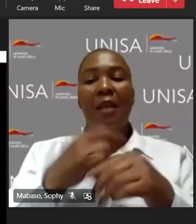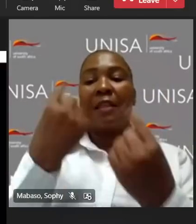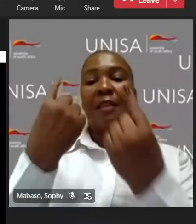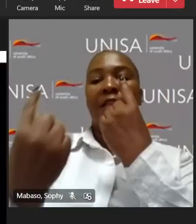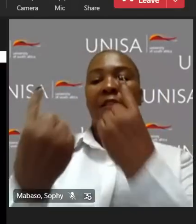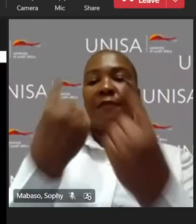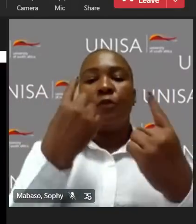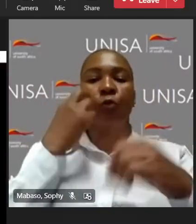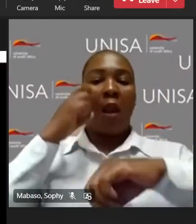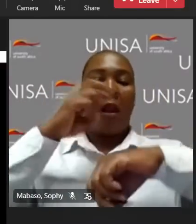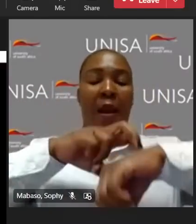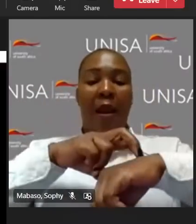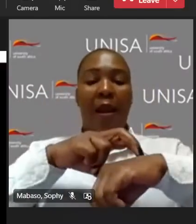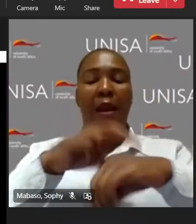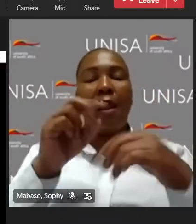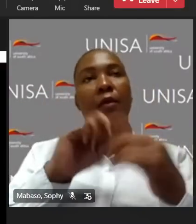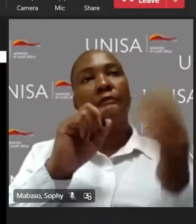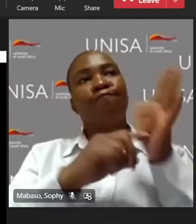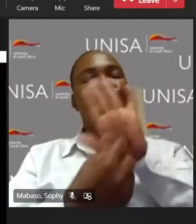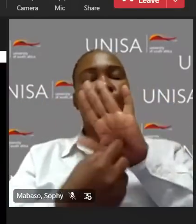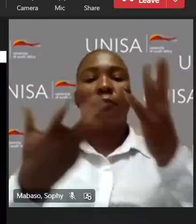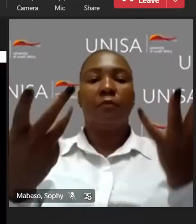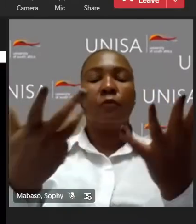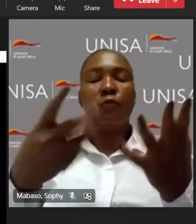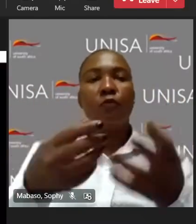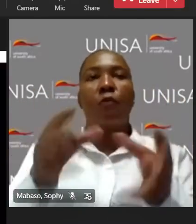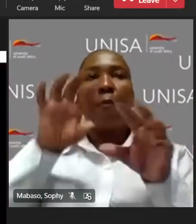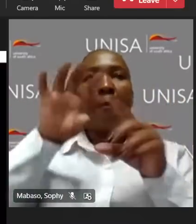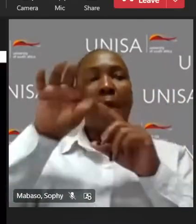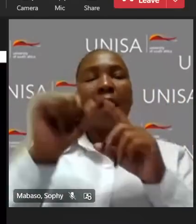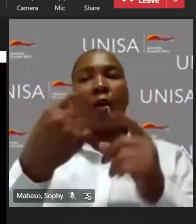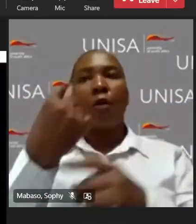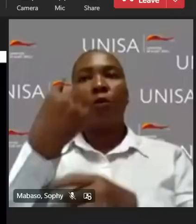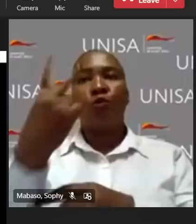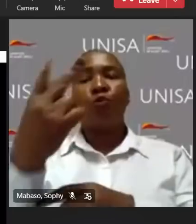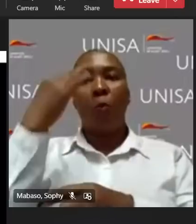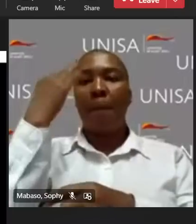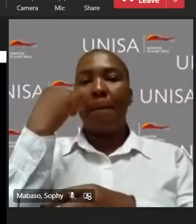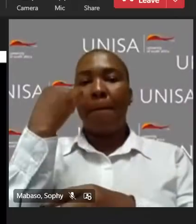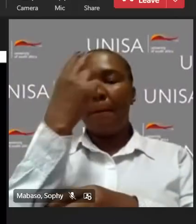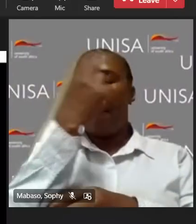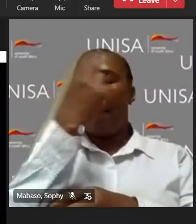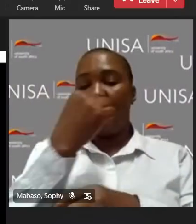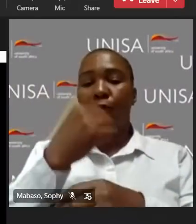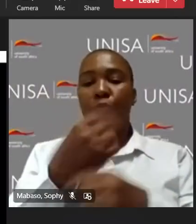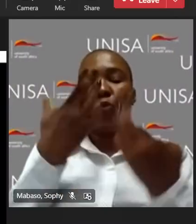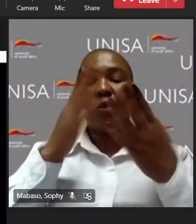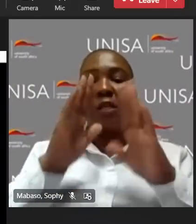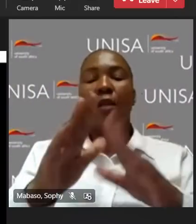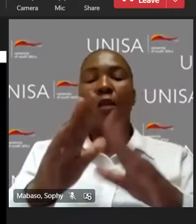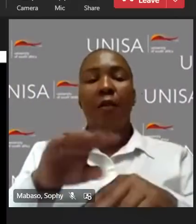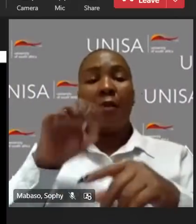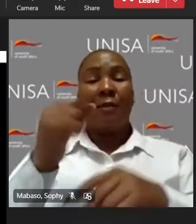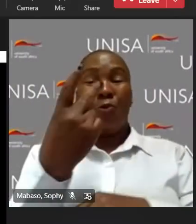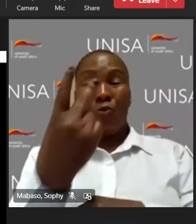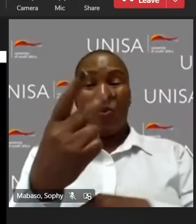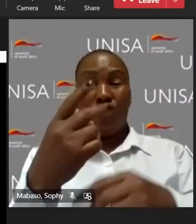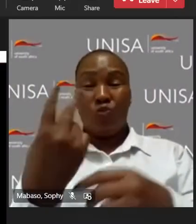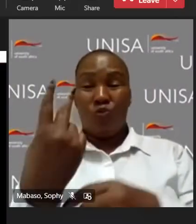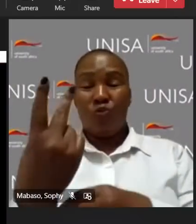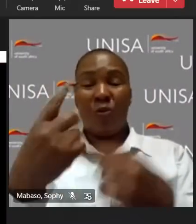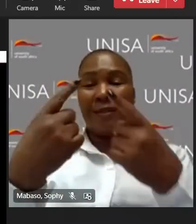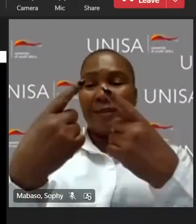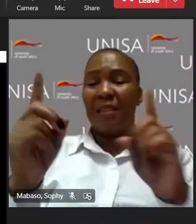needs. Just to give an example, you find that there are two blind students, only to find that these two blind students, they